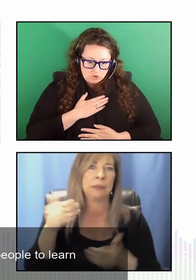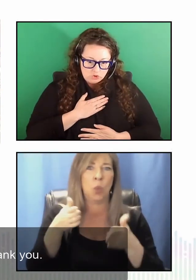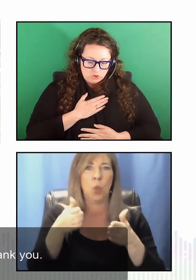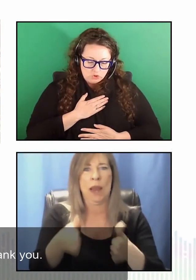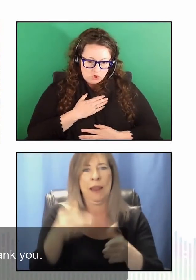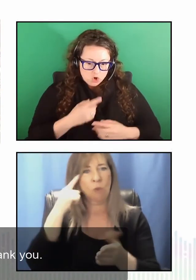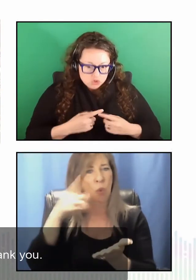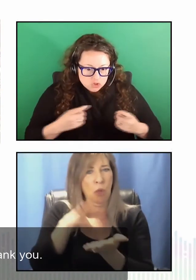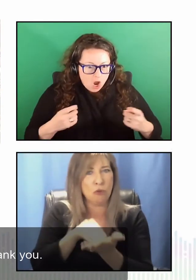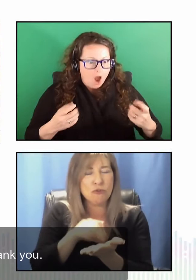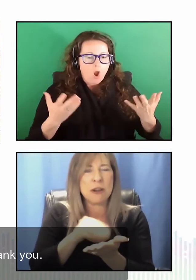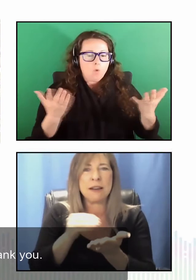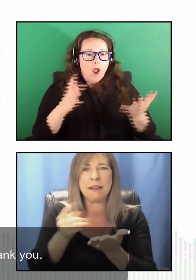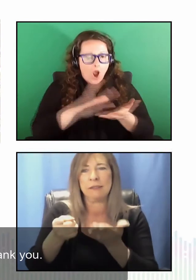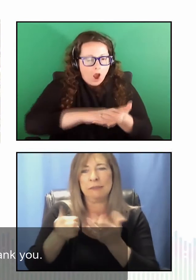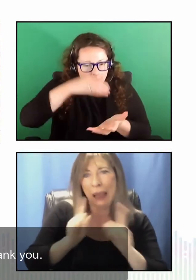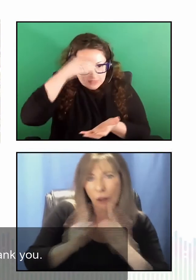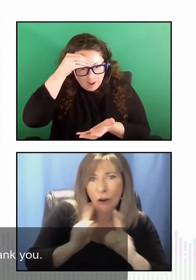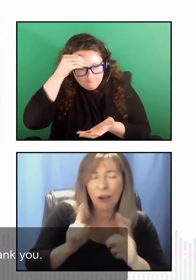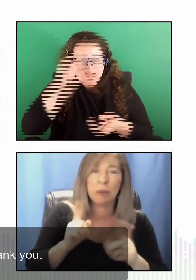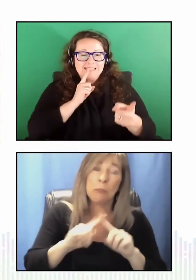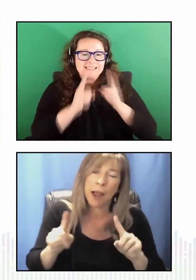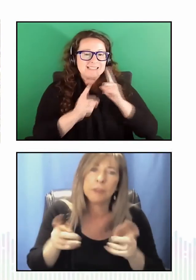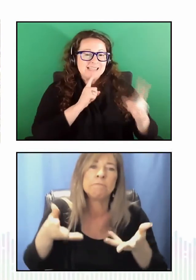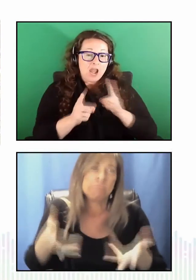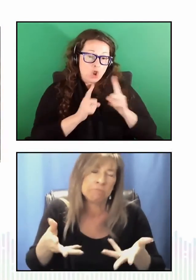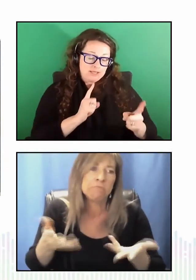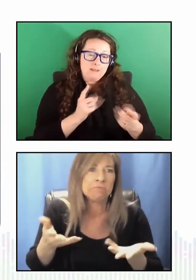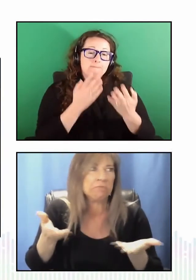learn and to dialogue, but here we are. Thank you.